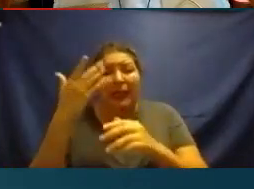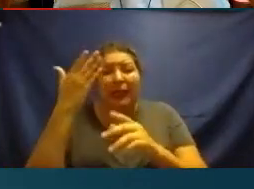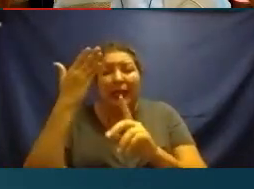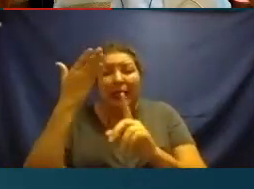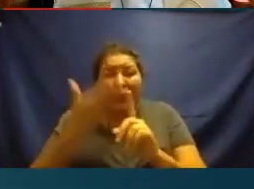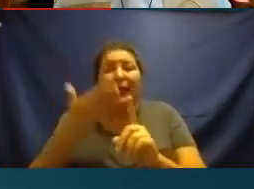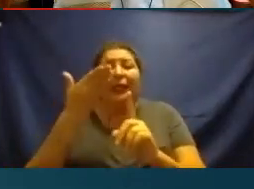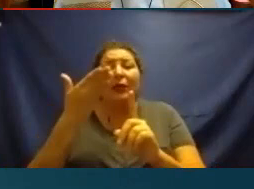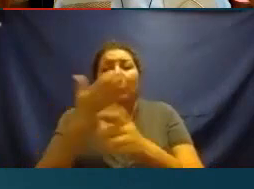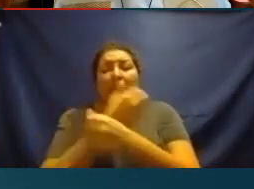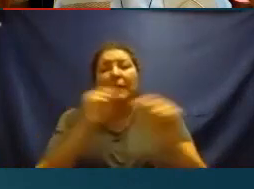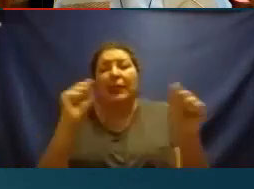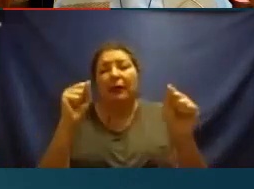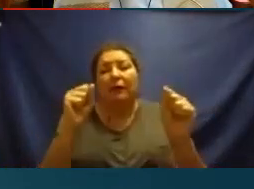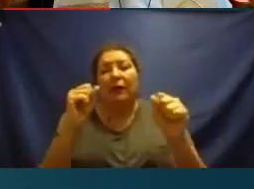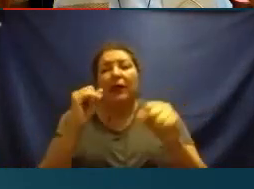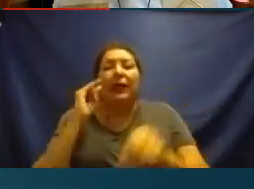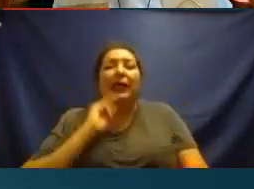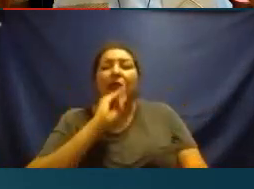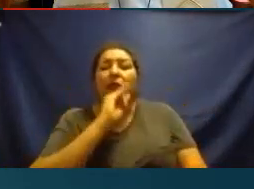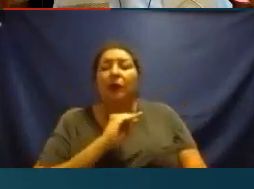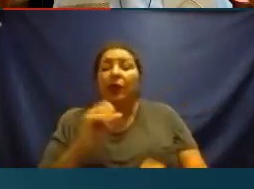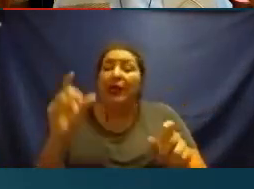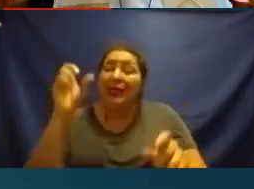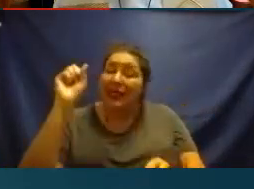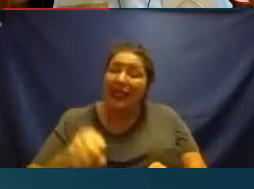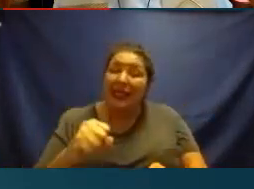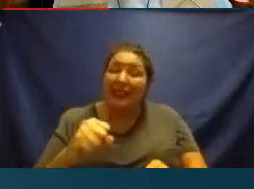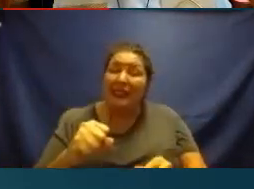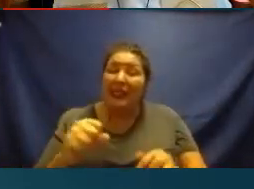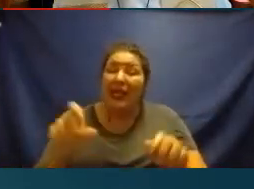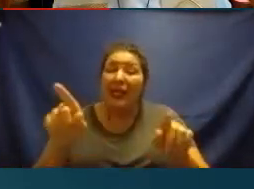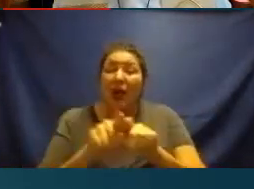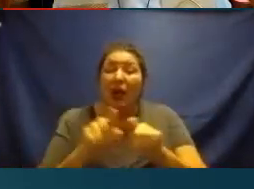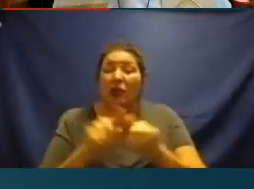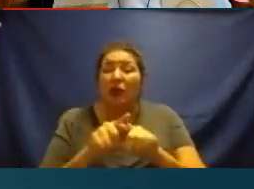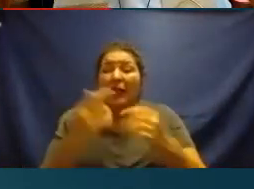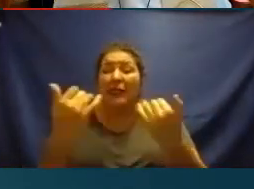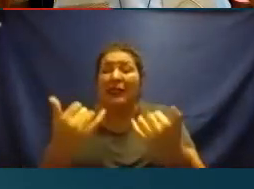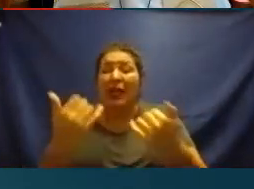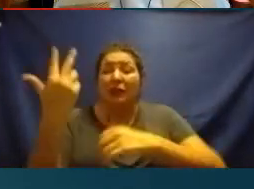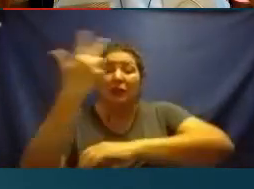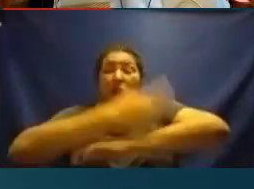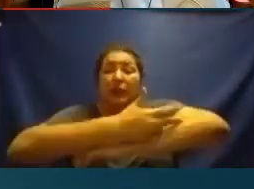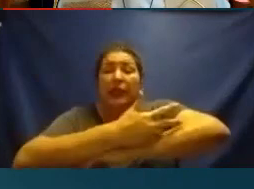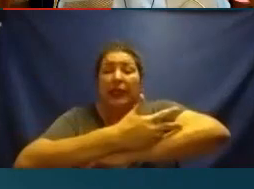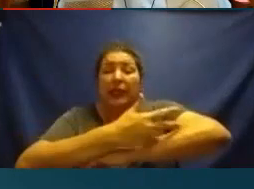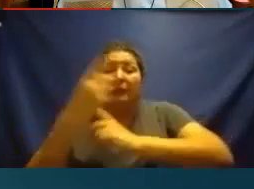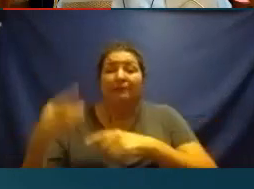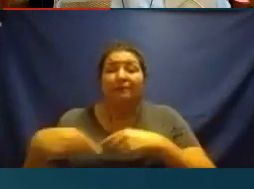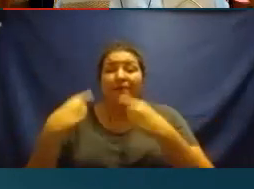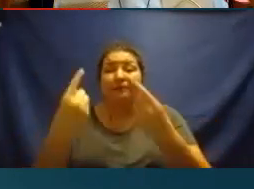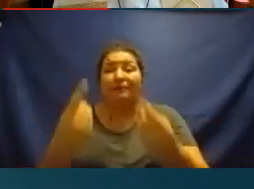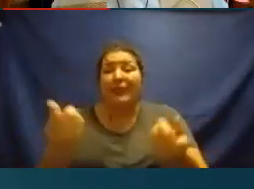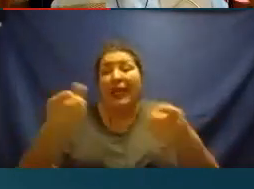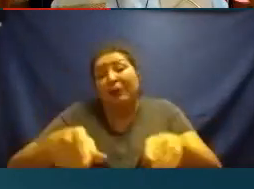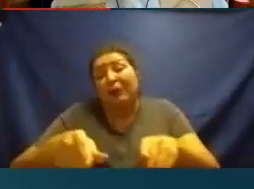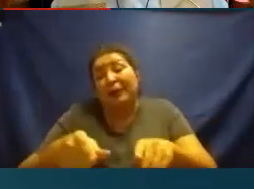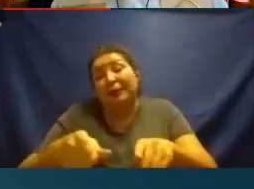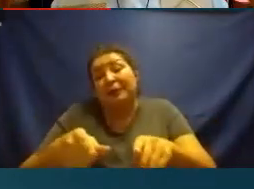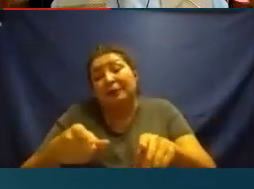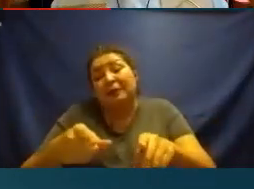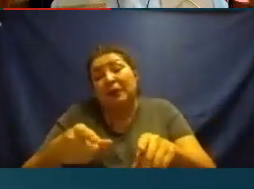Israel. Yes, and besides all this, it is now the third day since these things have happened. Moreover,